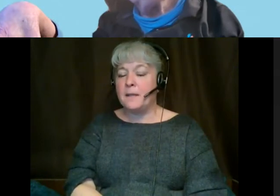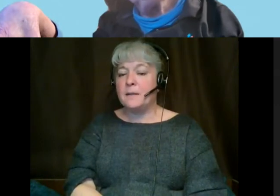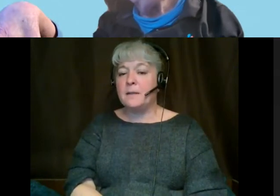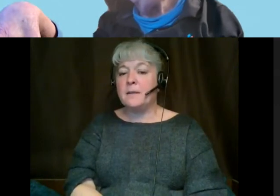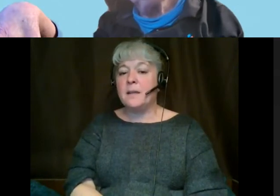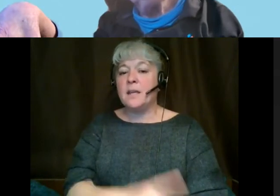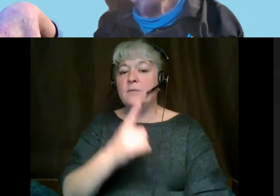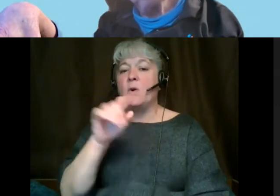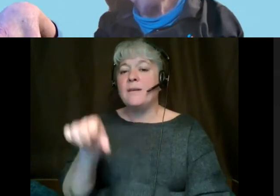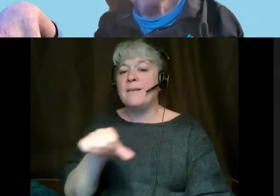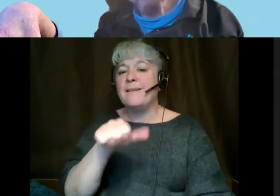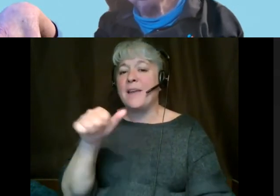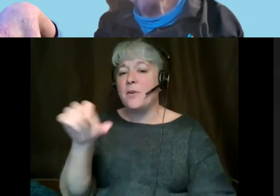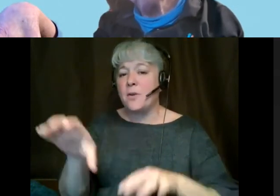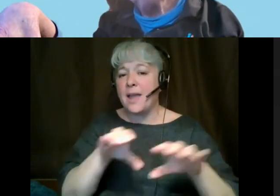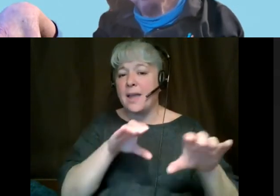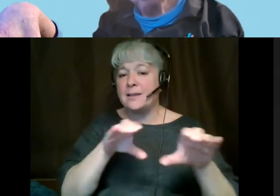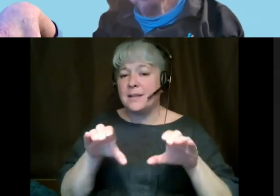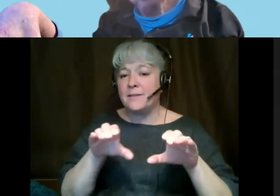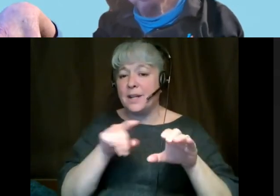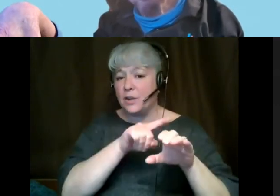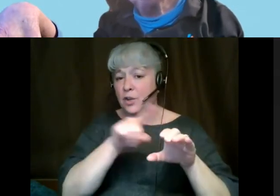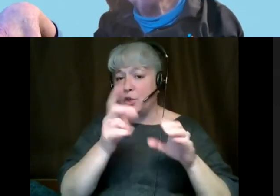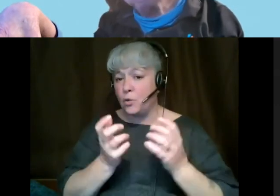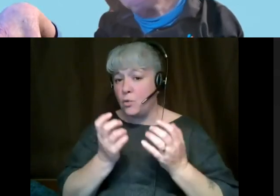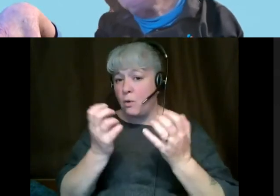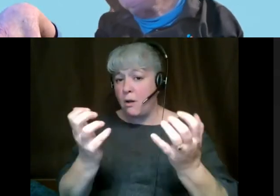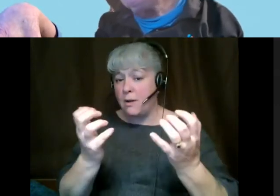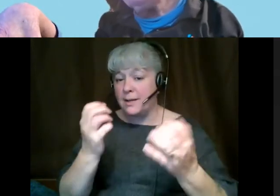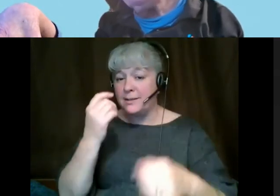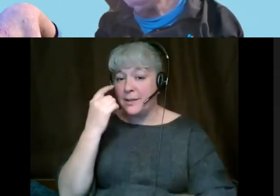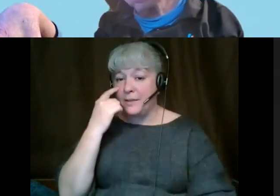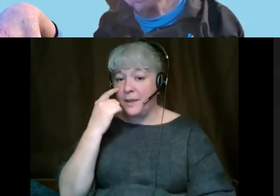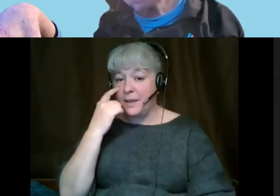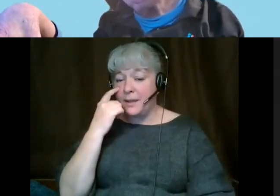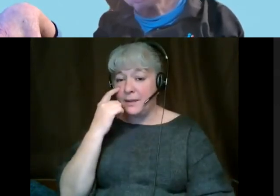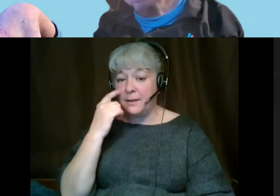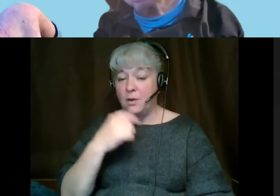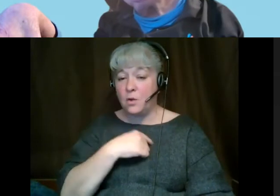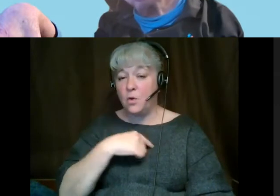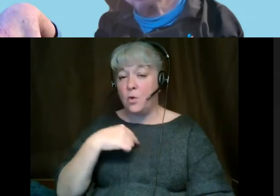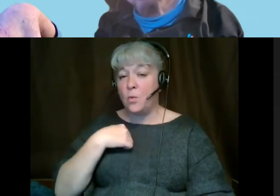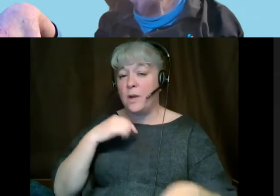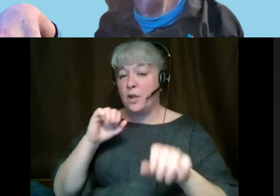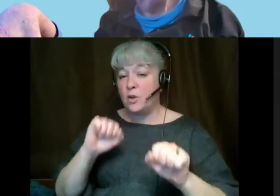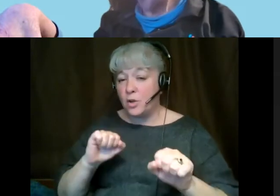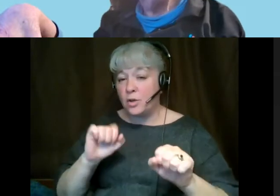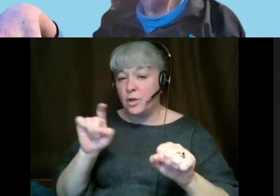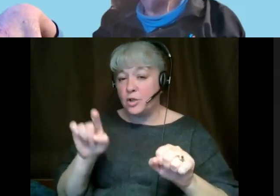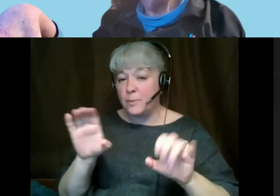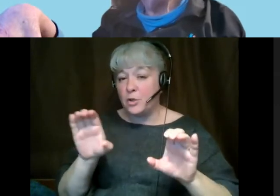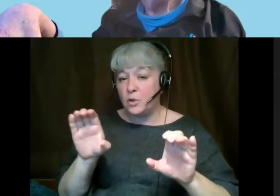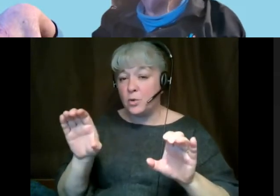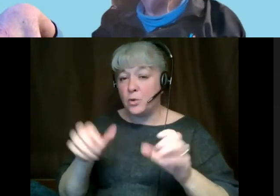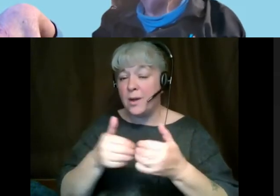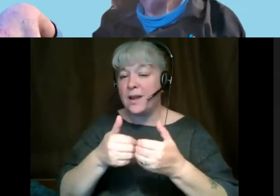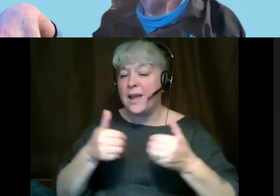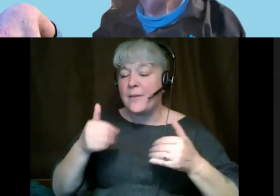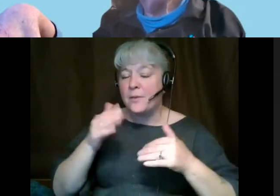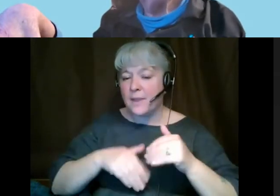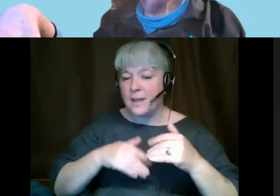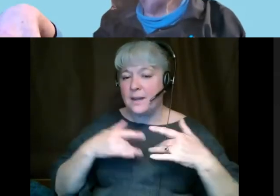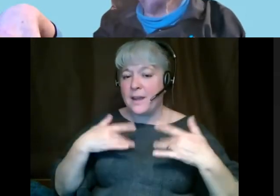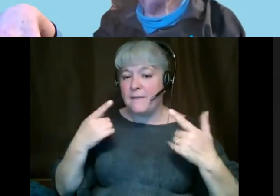activities that you audience members think that Ohio Tech Ambassadors could and should be doing outside of our events. And this is a single answer.